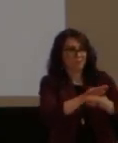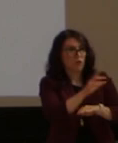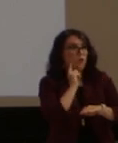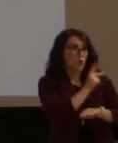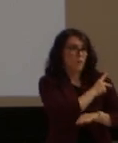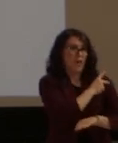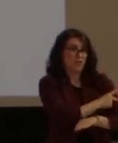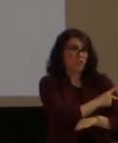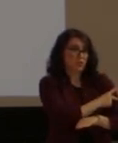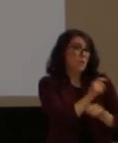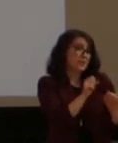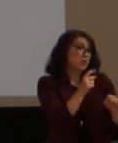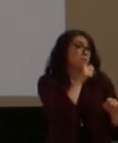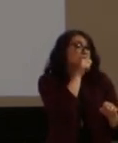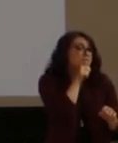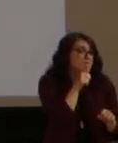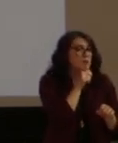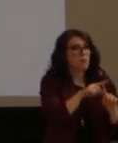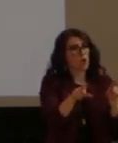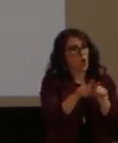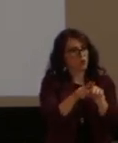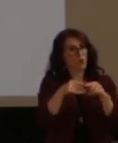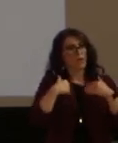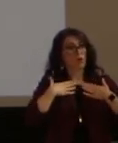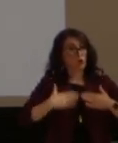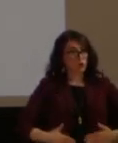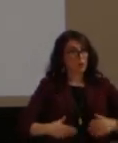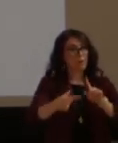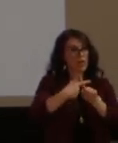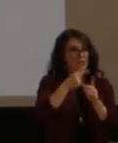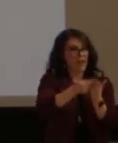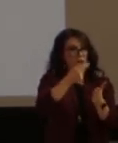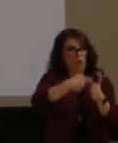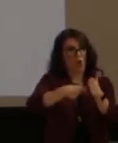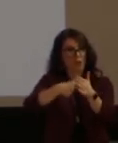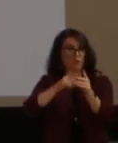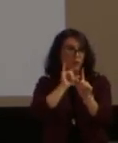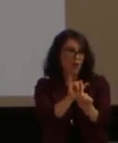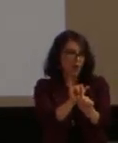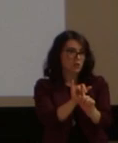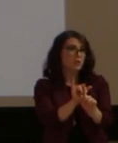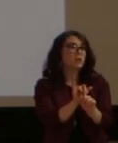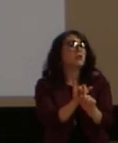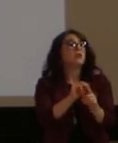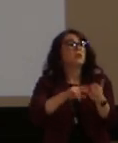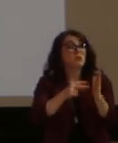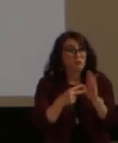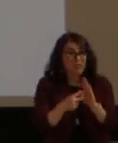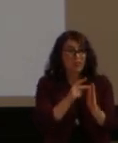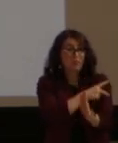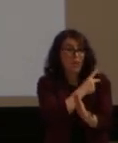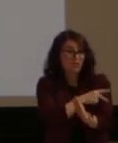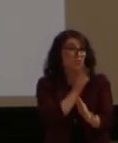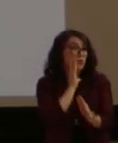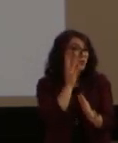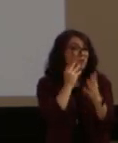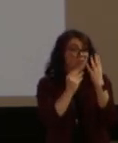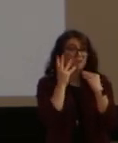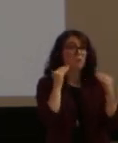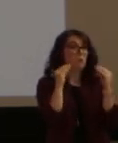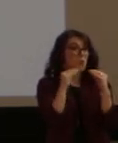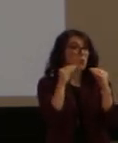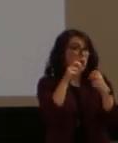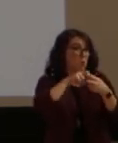suffering, there are both human and financial costs to the clinical system, further compounding the problems at the patient level, as well as impediments to improvement